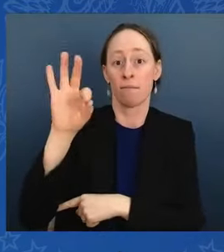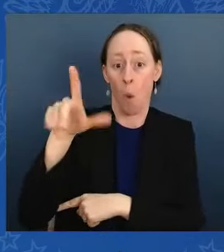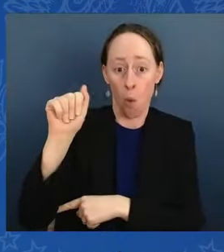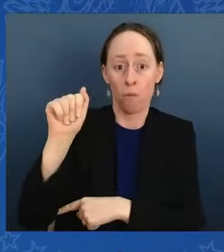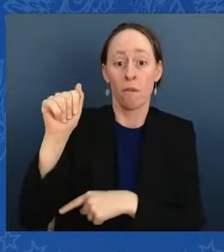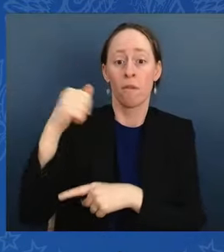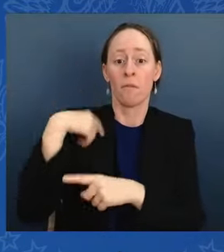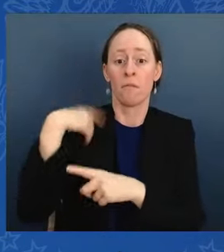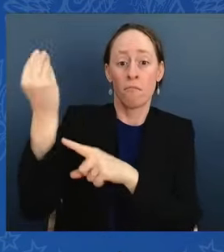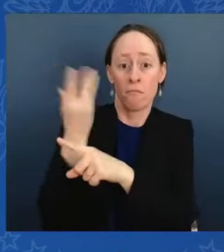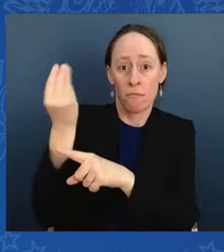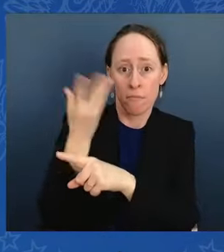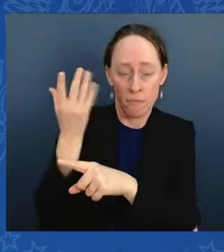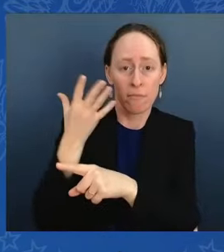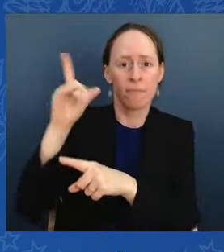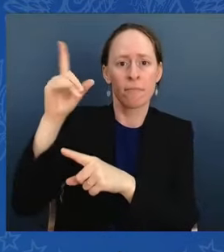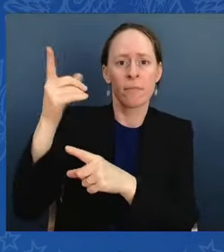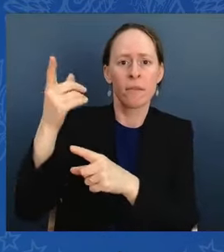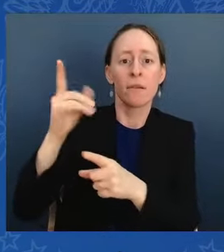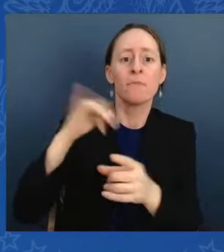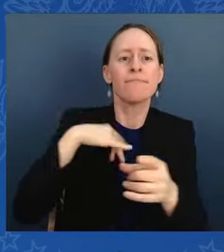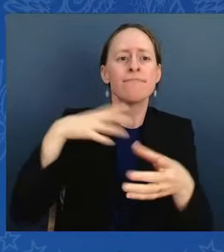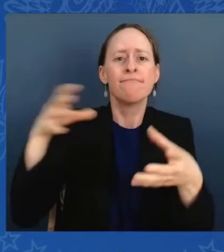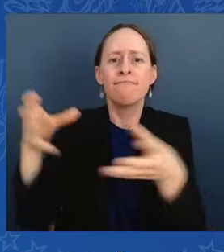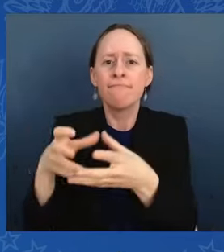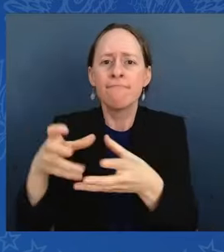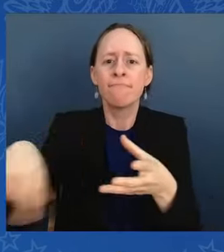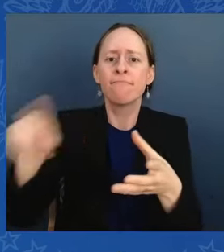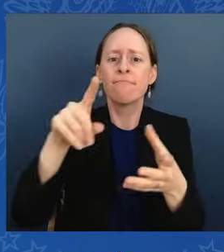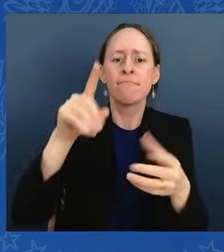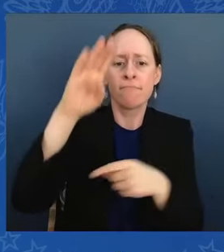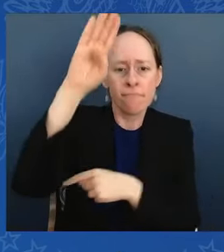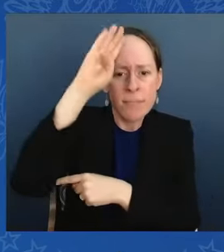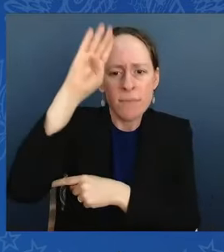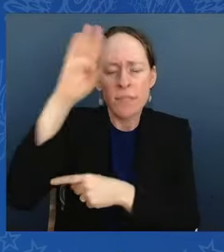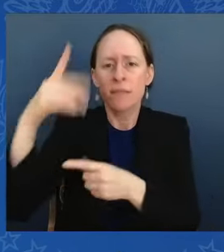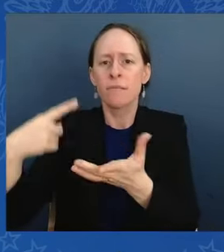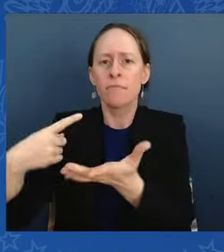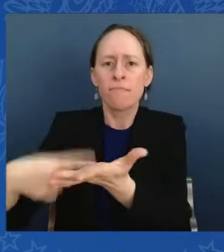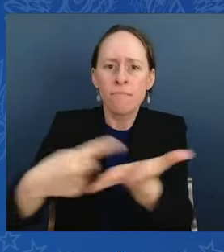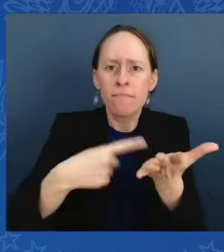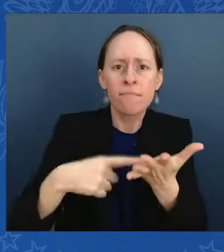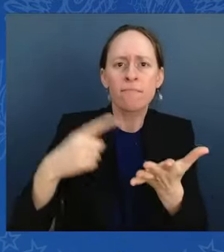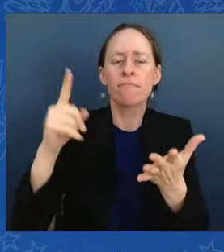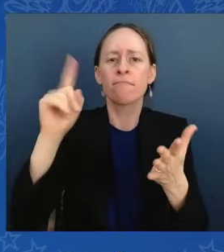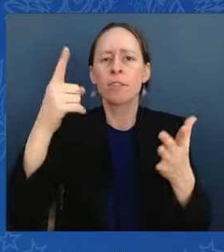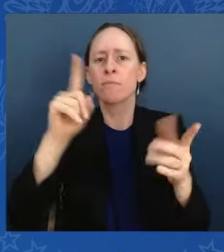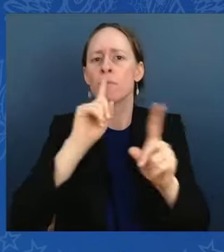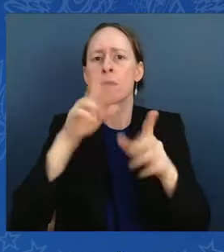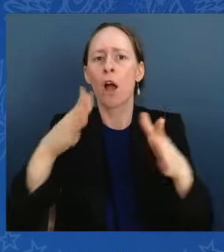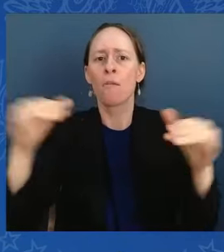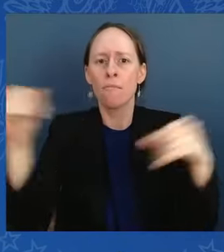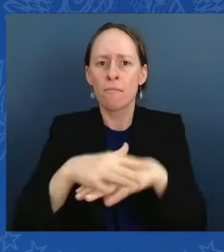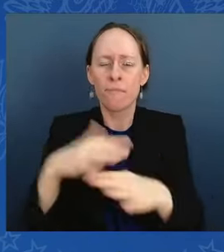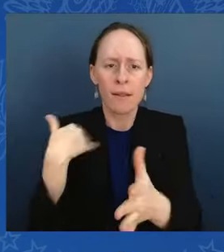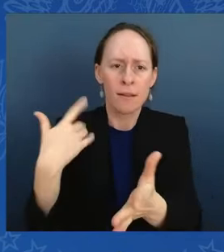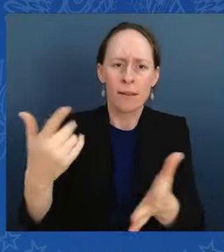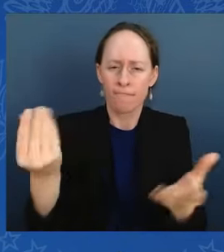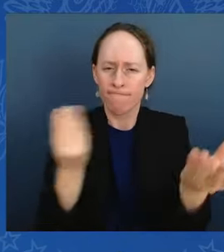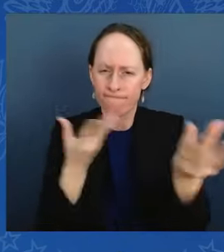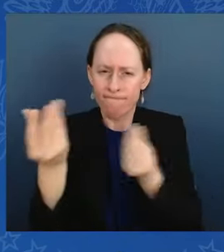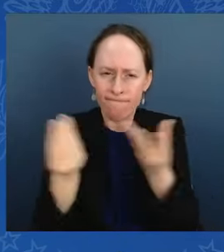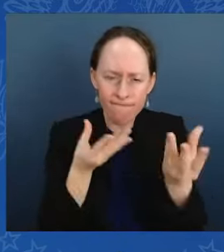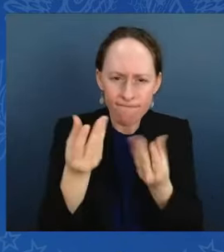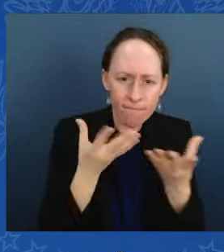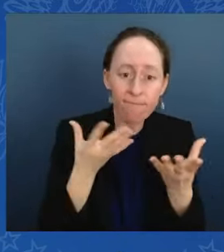nonstop to provide aid and support to survivors. I did a walking tour of Keaton Beach with a